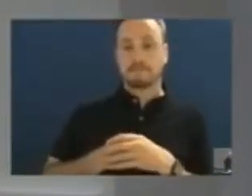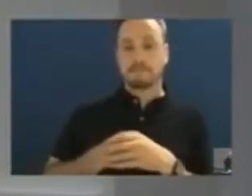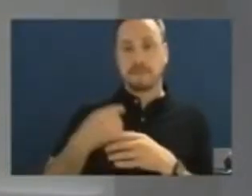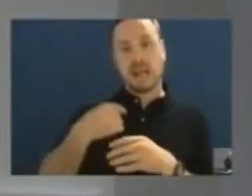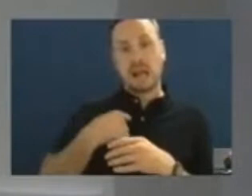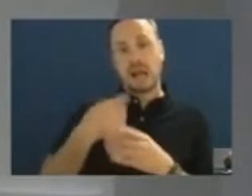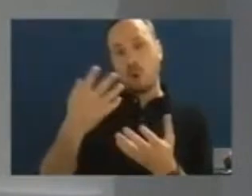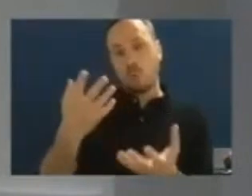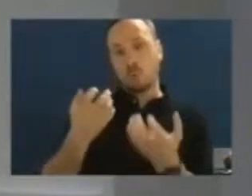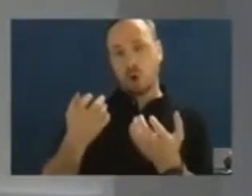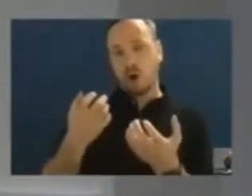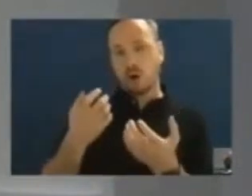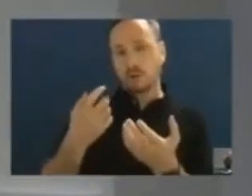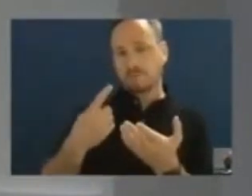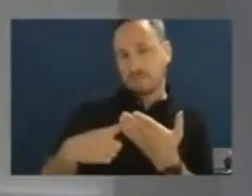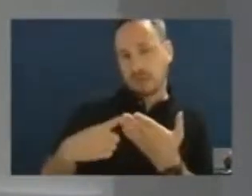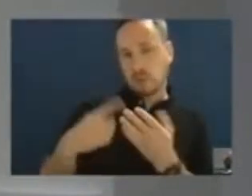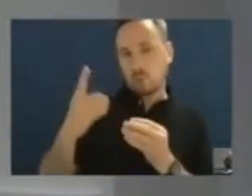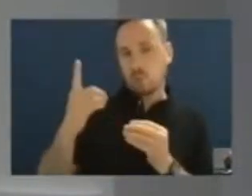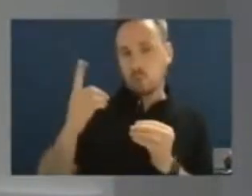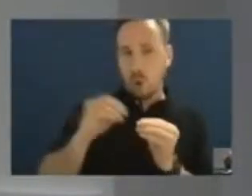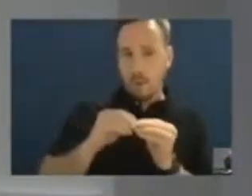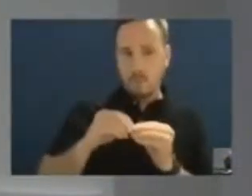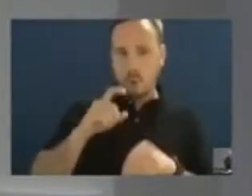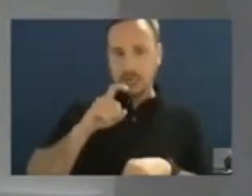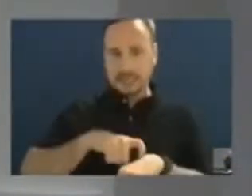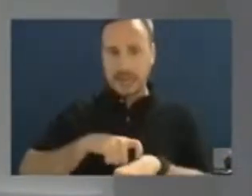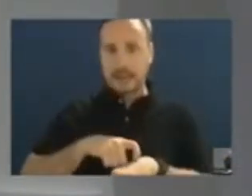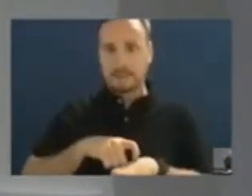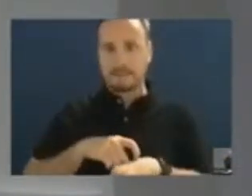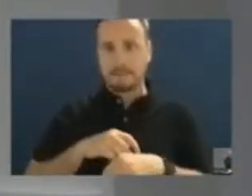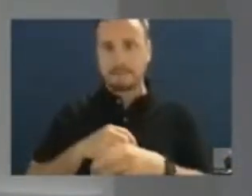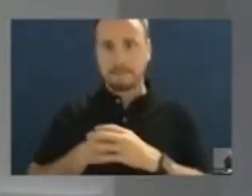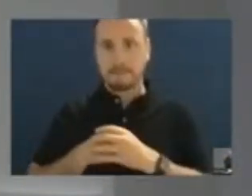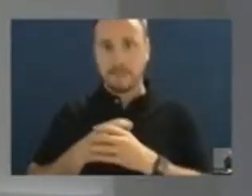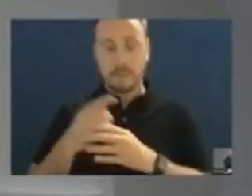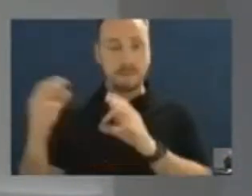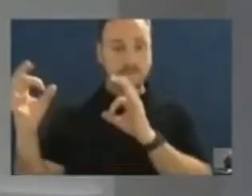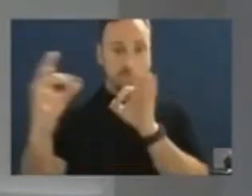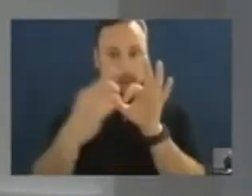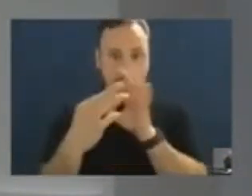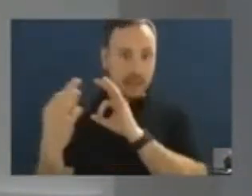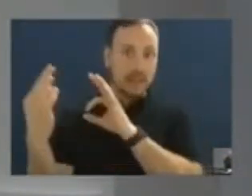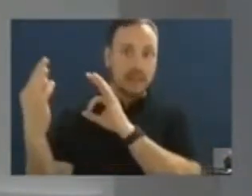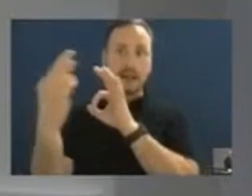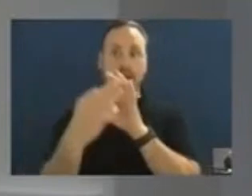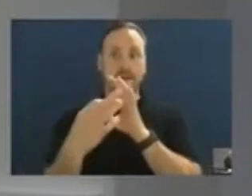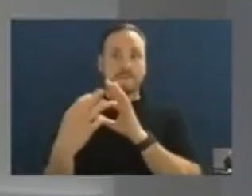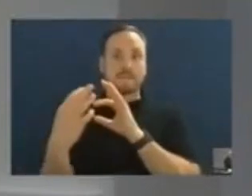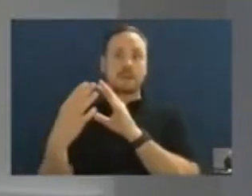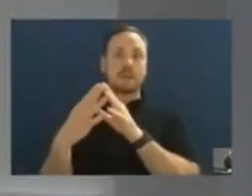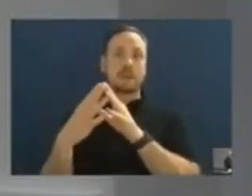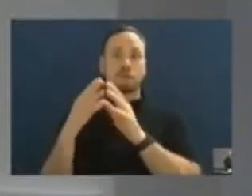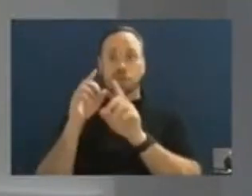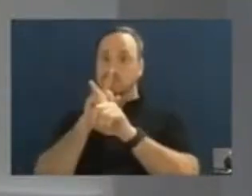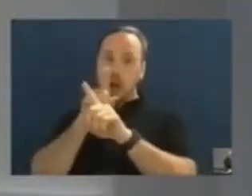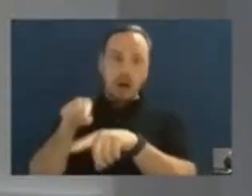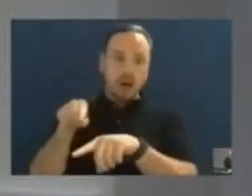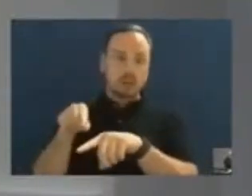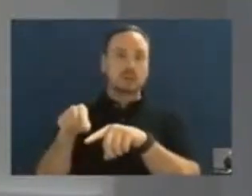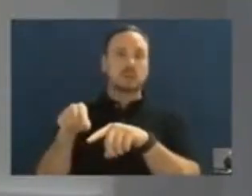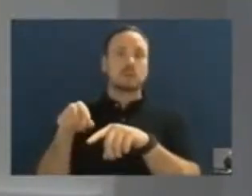As much feedback as has been incorporated in here and responsiveness to that feedback, what sort